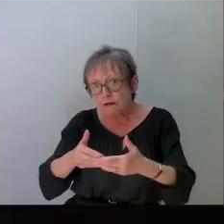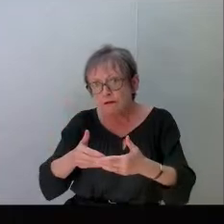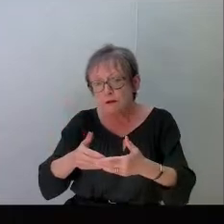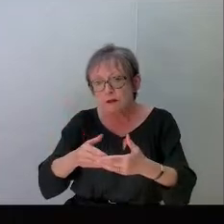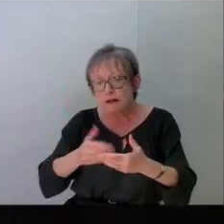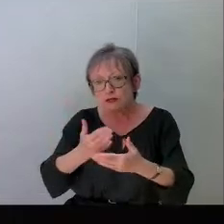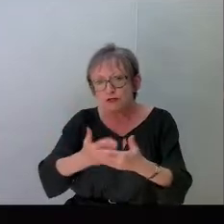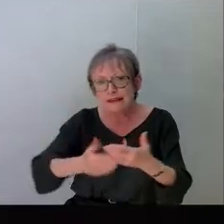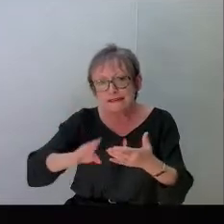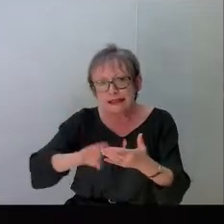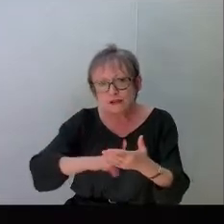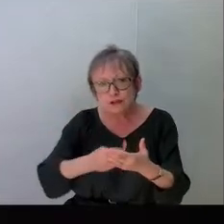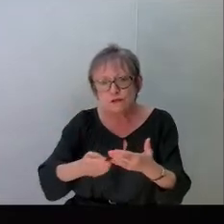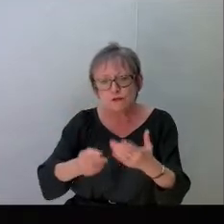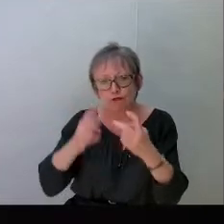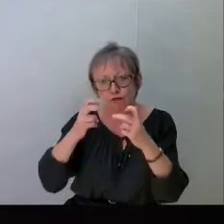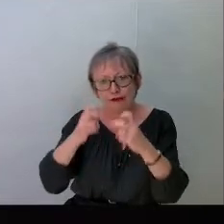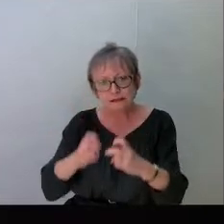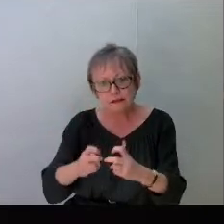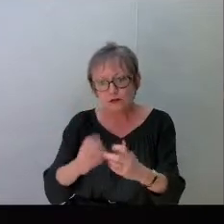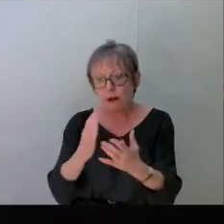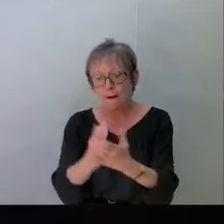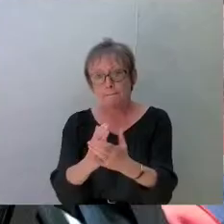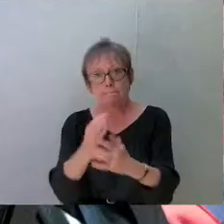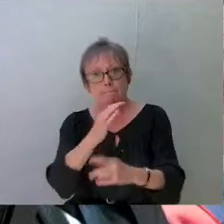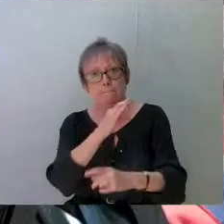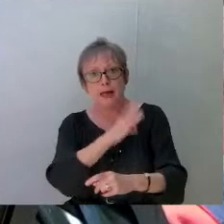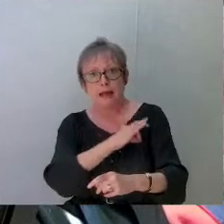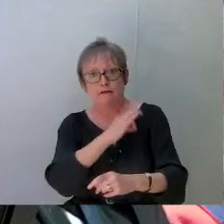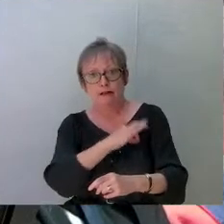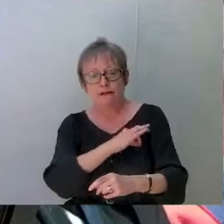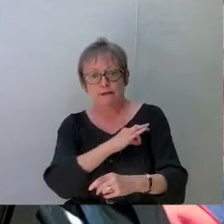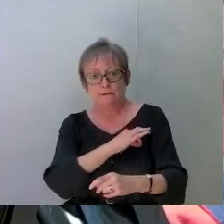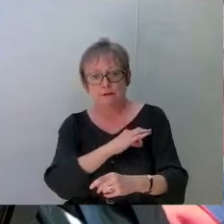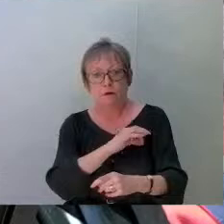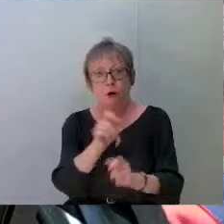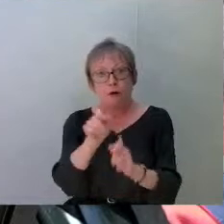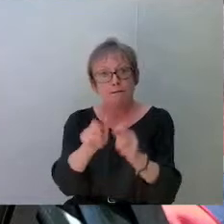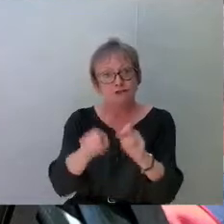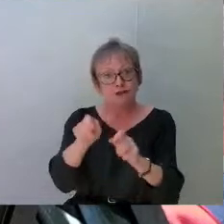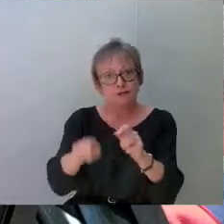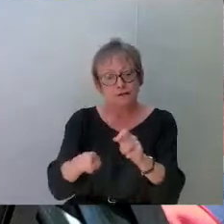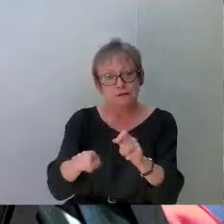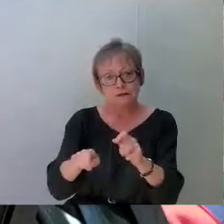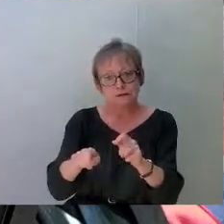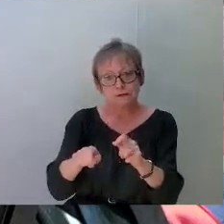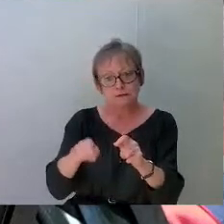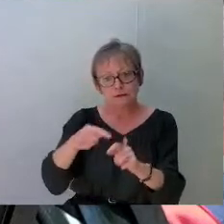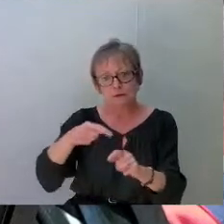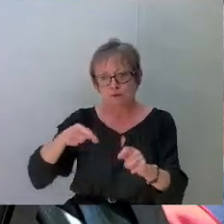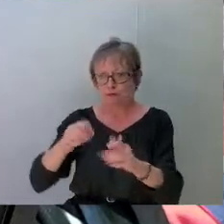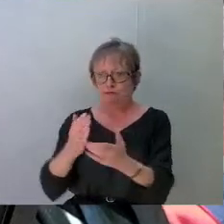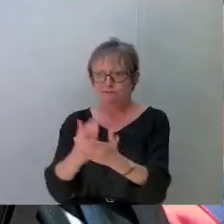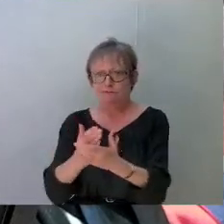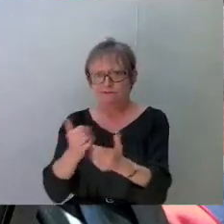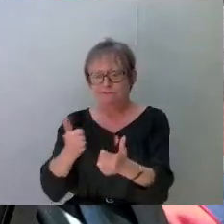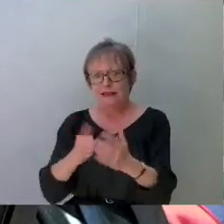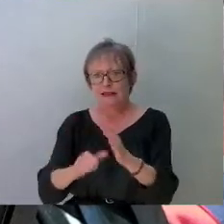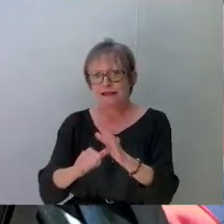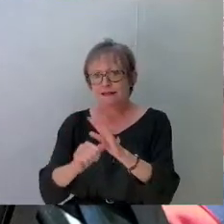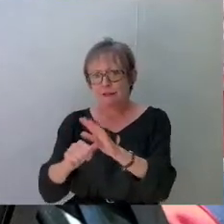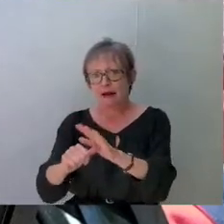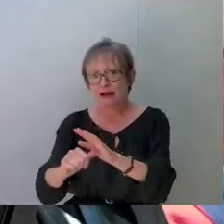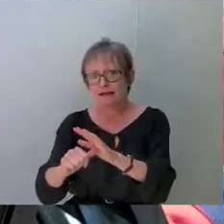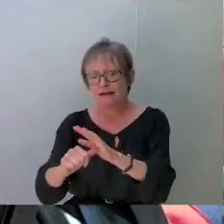translation of our research into tangible benefits, both to patients, really exemplified by our inspiring